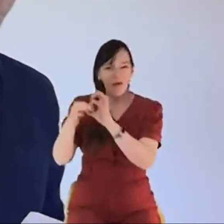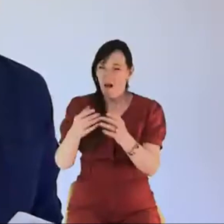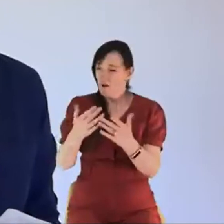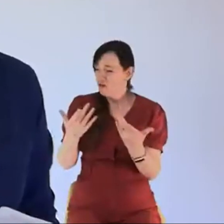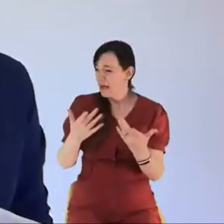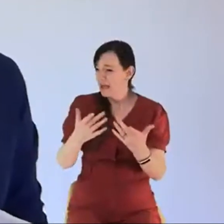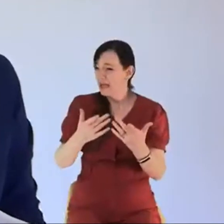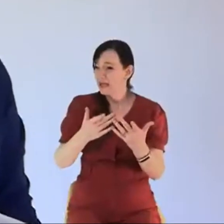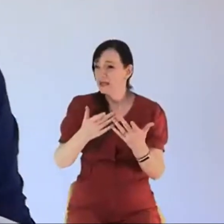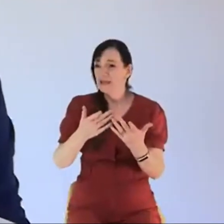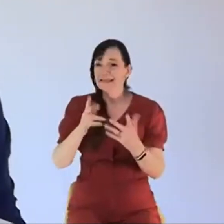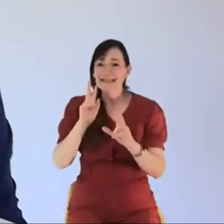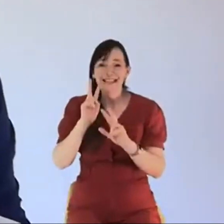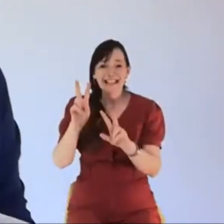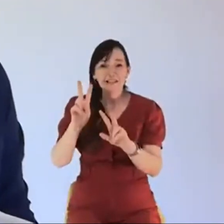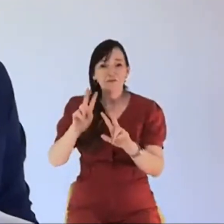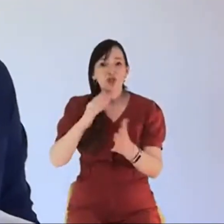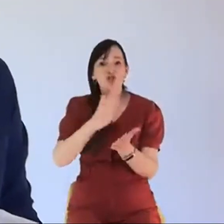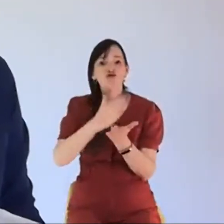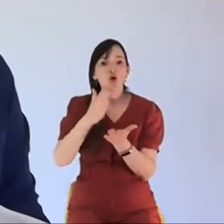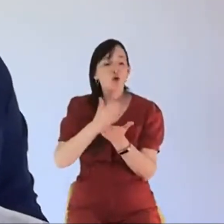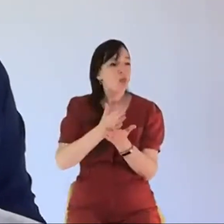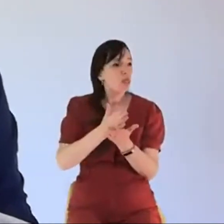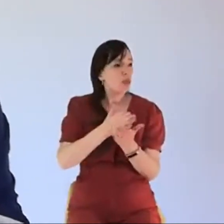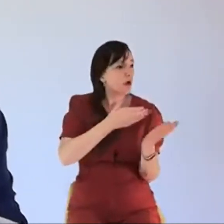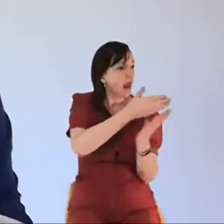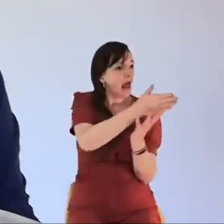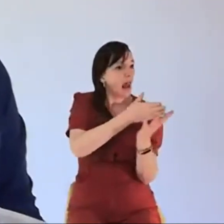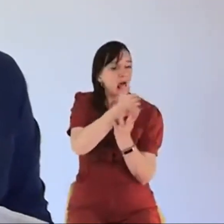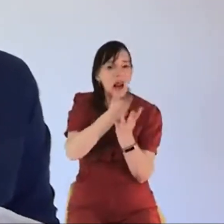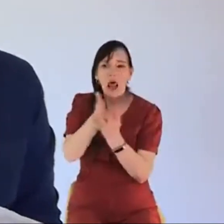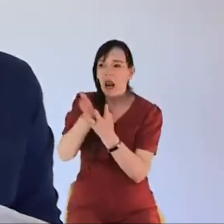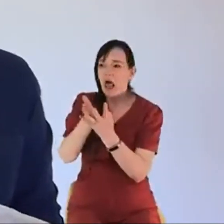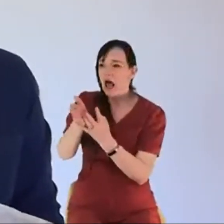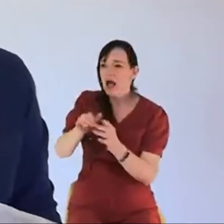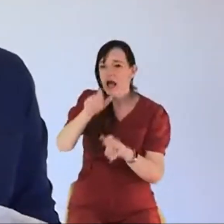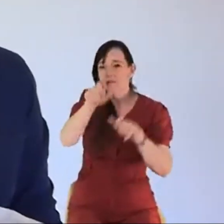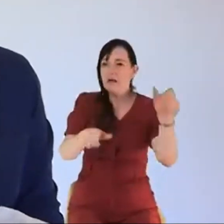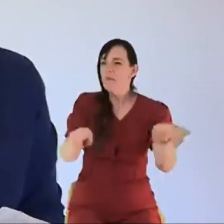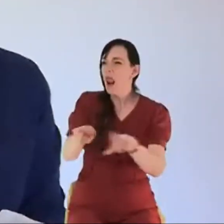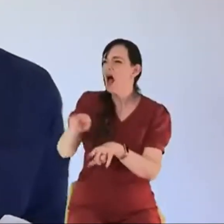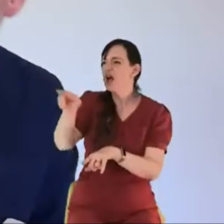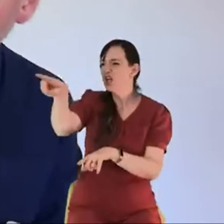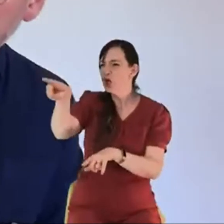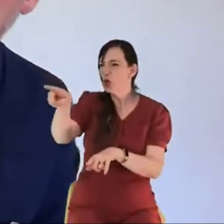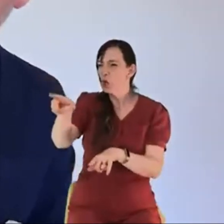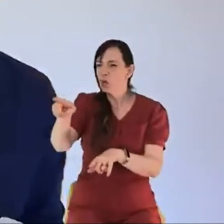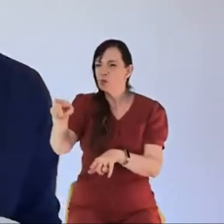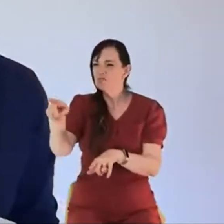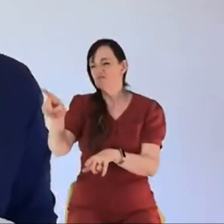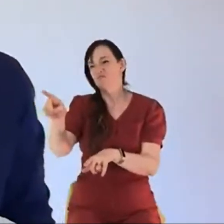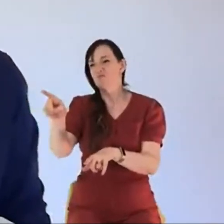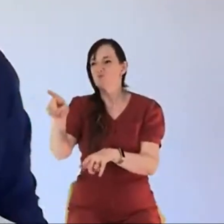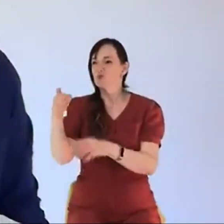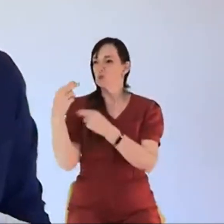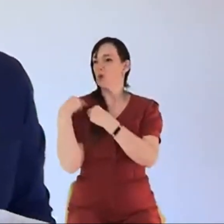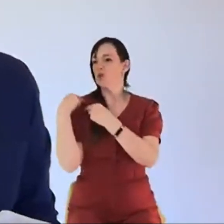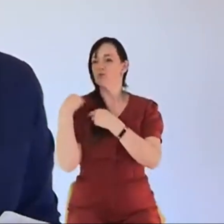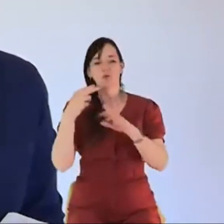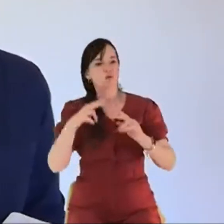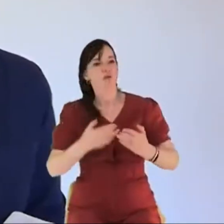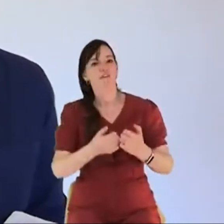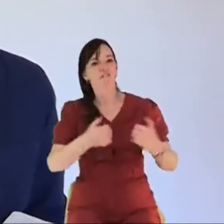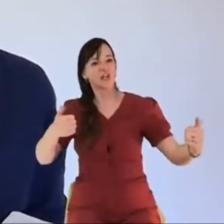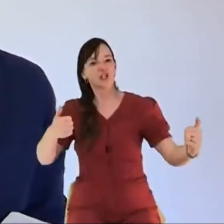of different ways of seeing things oh it's people like you it's people like you cause division it's people like you who peddle hate